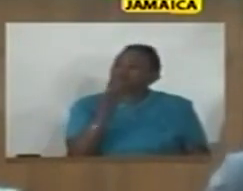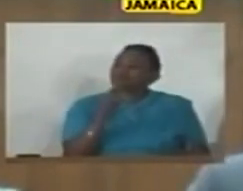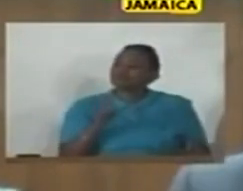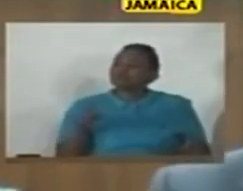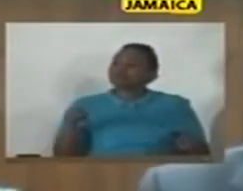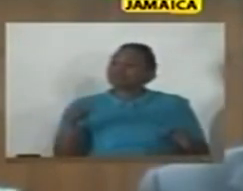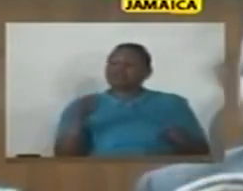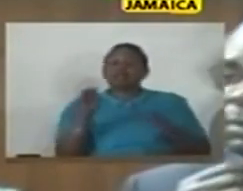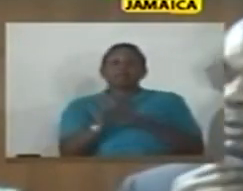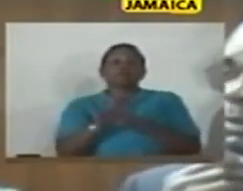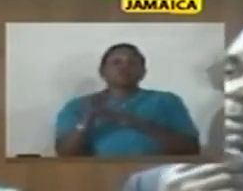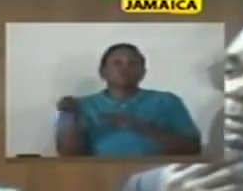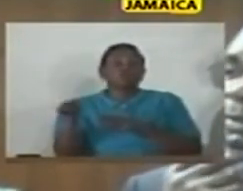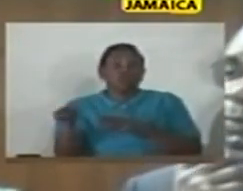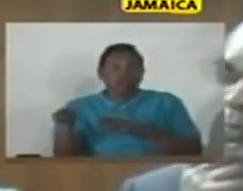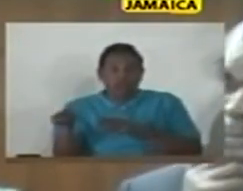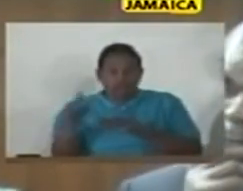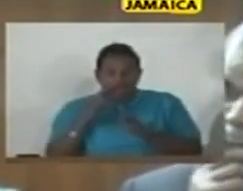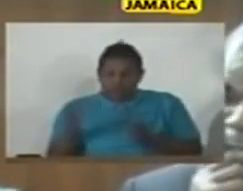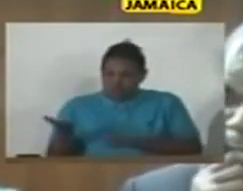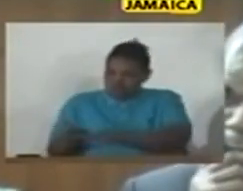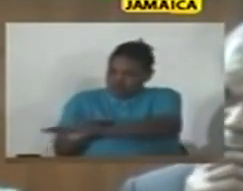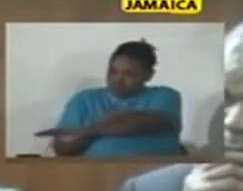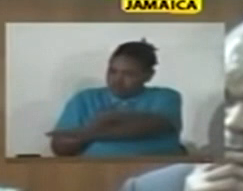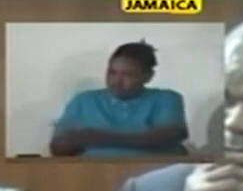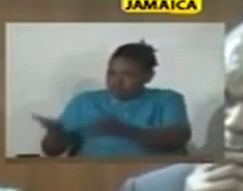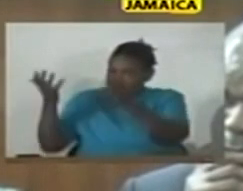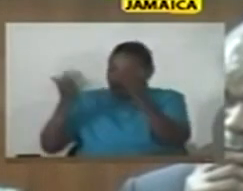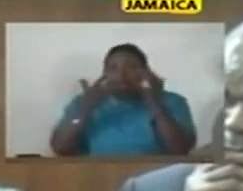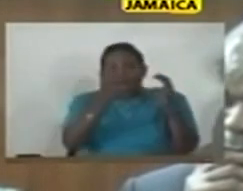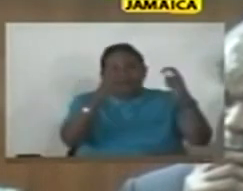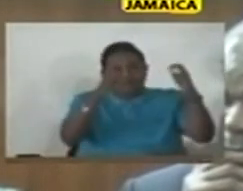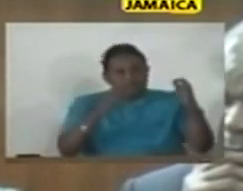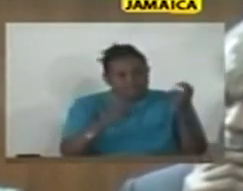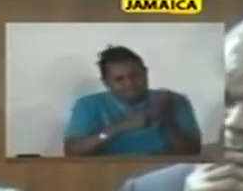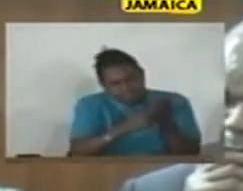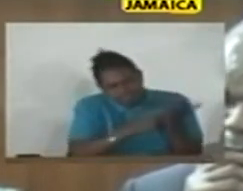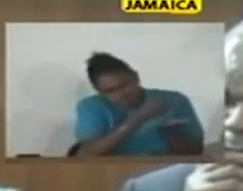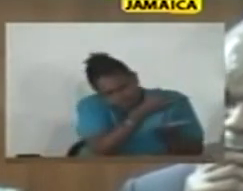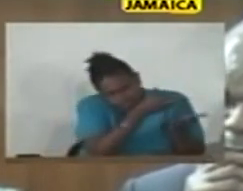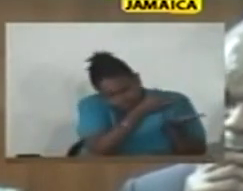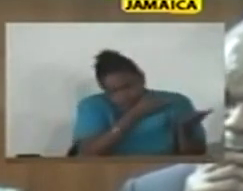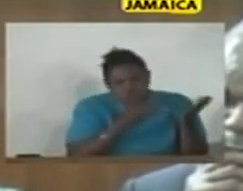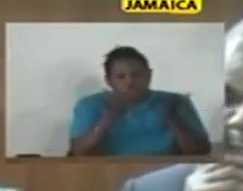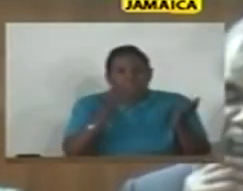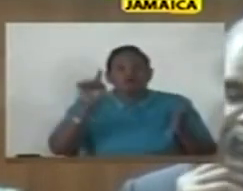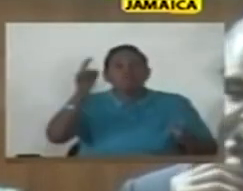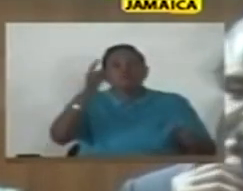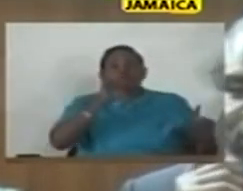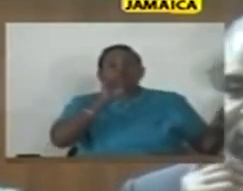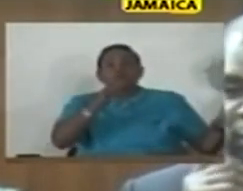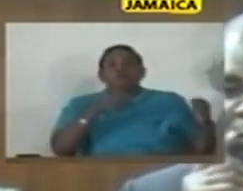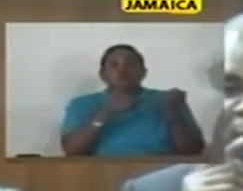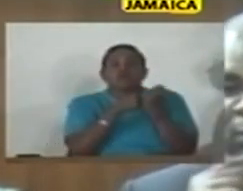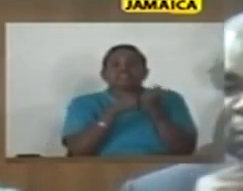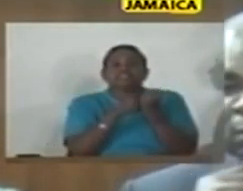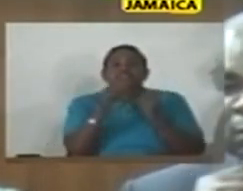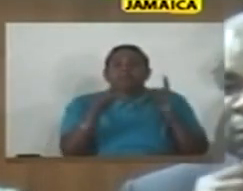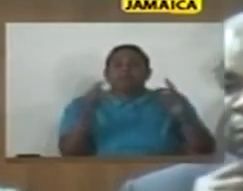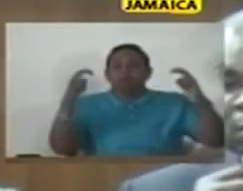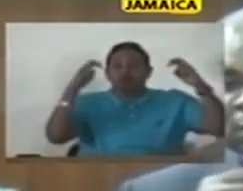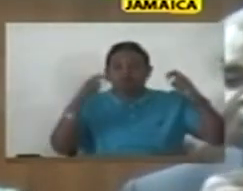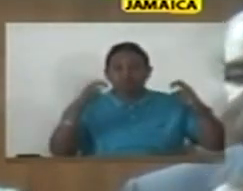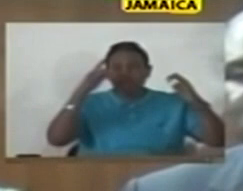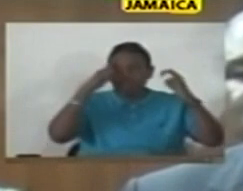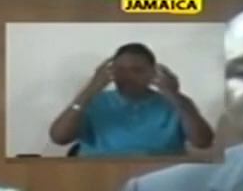arm of the ministry has been bolstered to offer mediation service and as a first responder to assist parties to reach